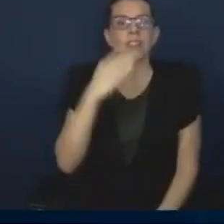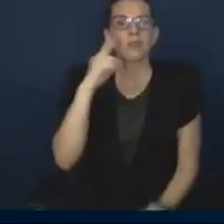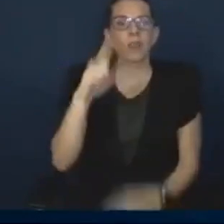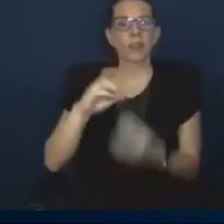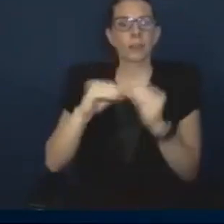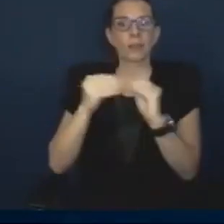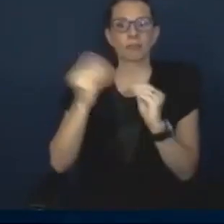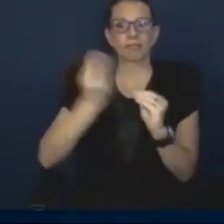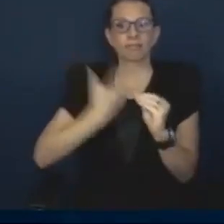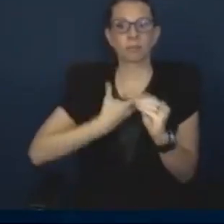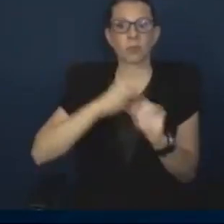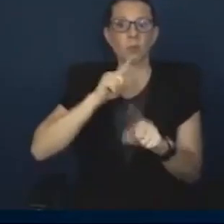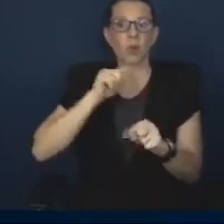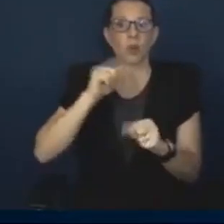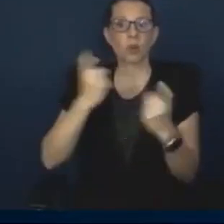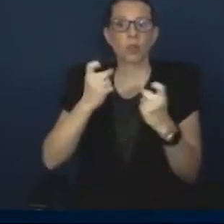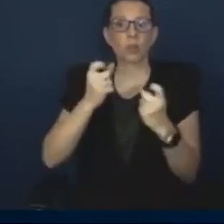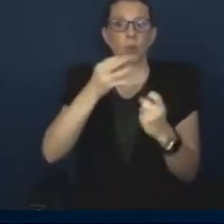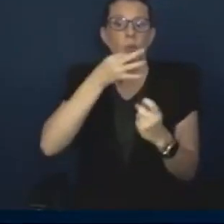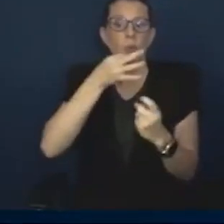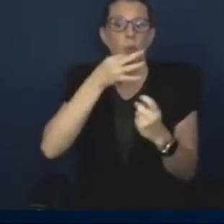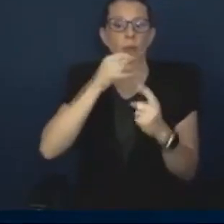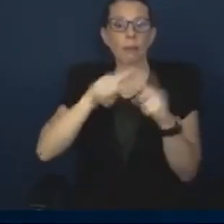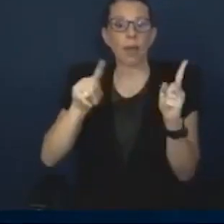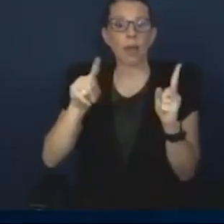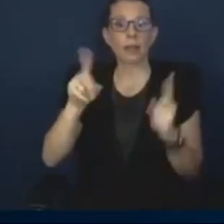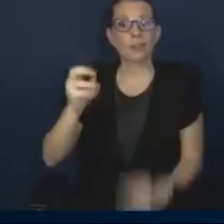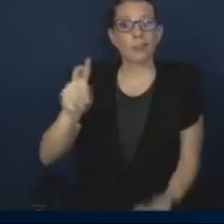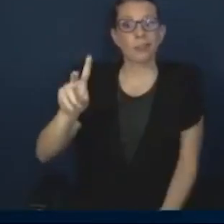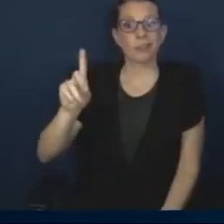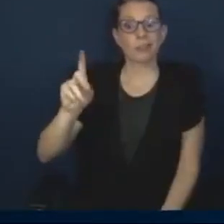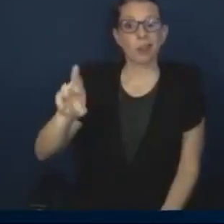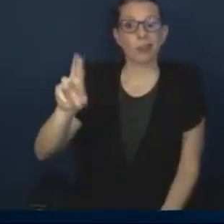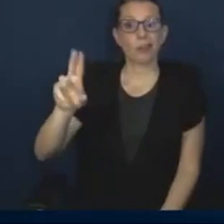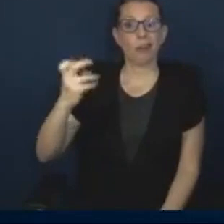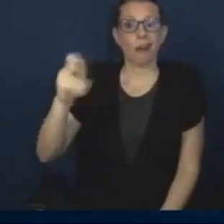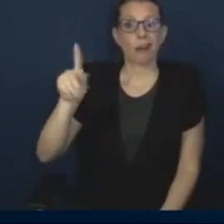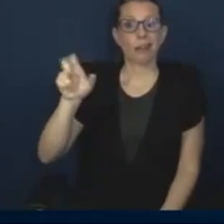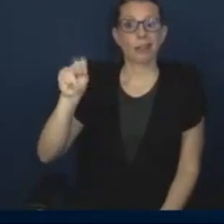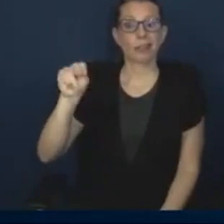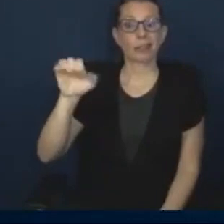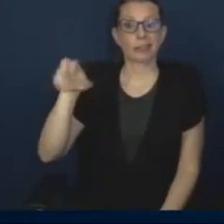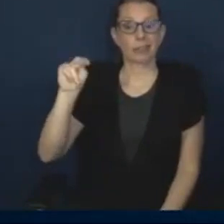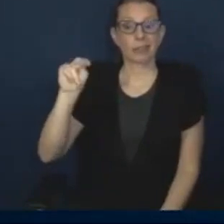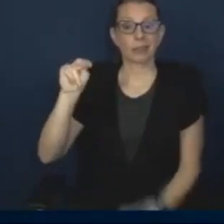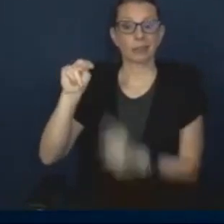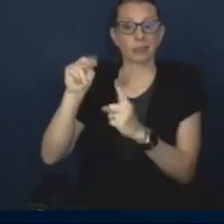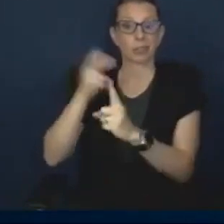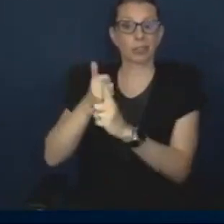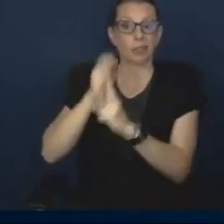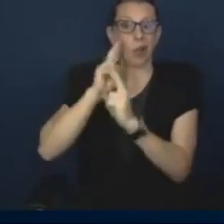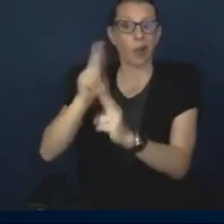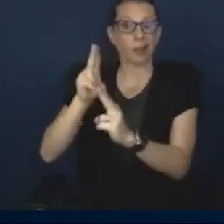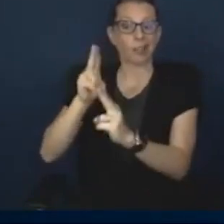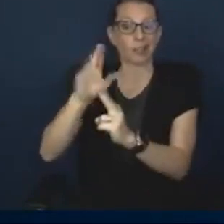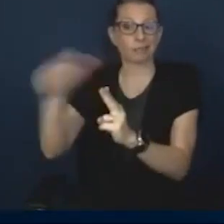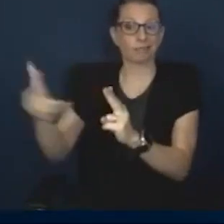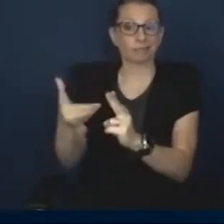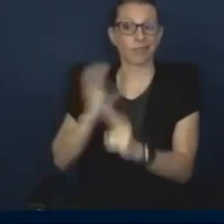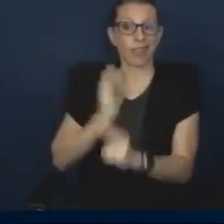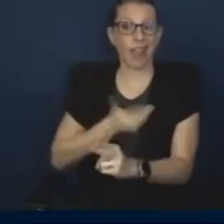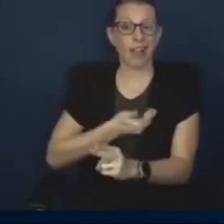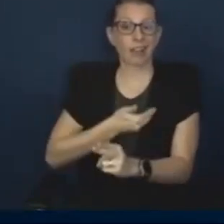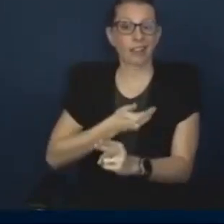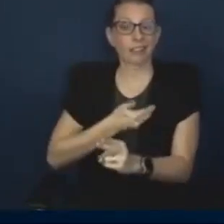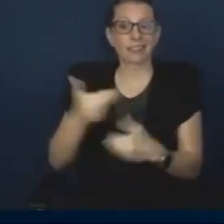questions here in just a moment, but Dr. Hawkinson, I'm going to let you do the honors and welcome in our guest all the way from New Jersey this morning. Yeah, thank you. Yeah, I'd like to